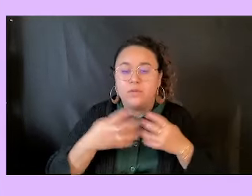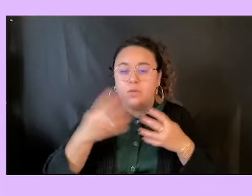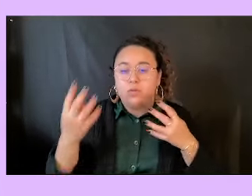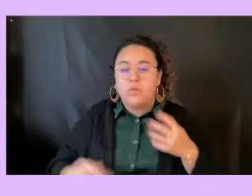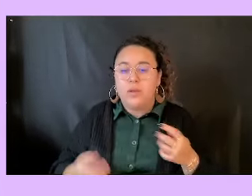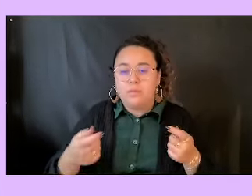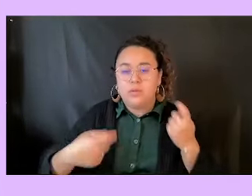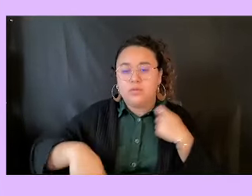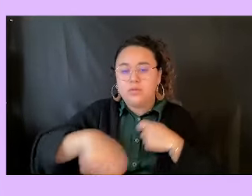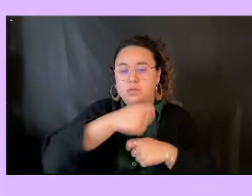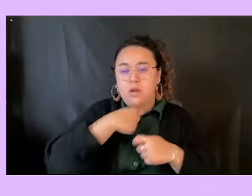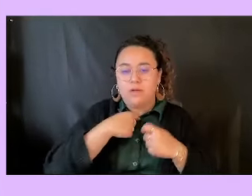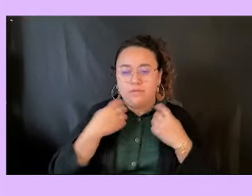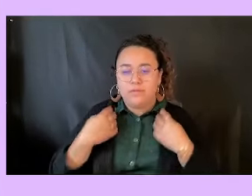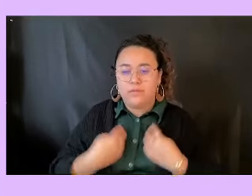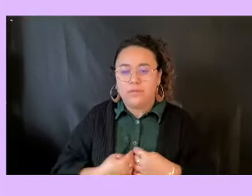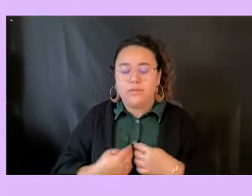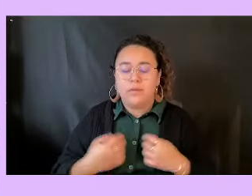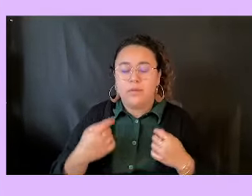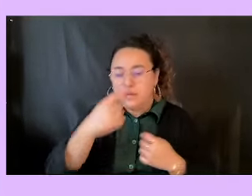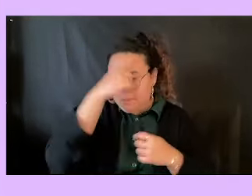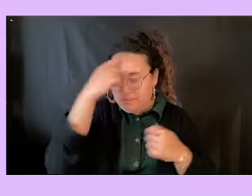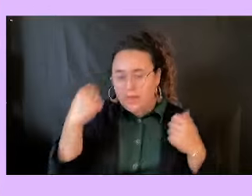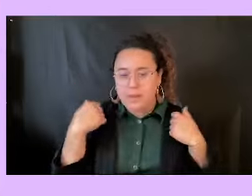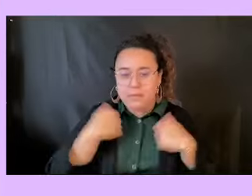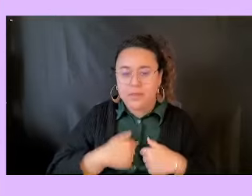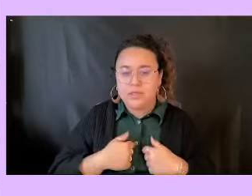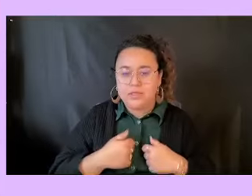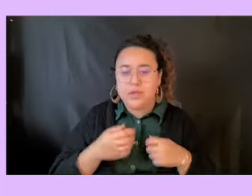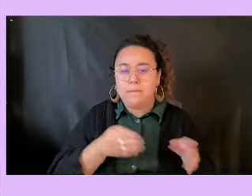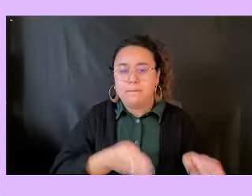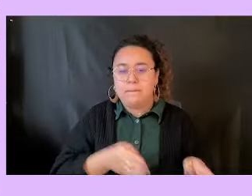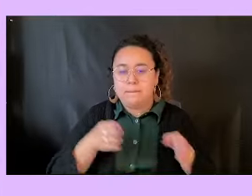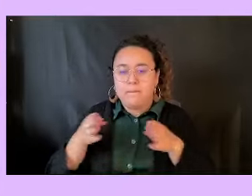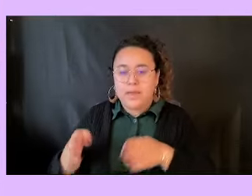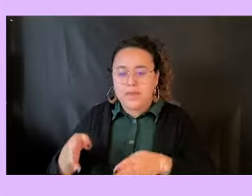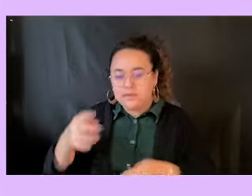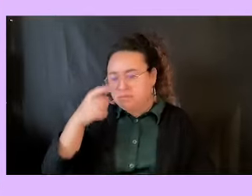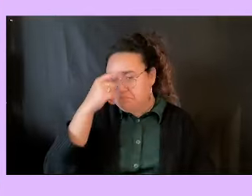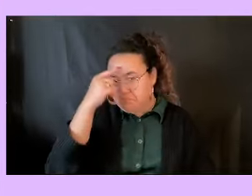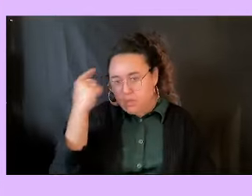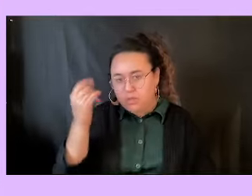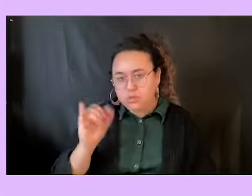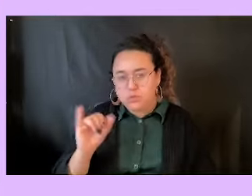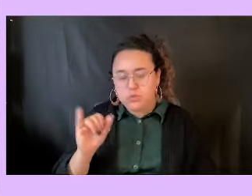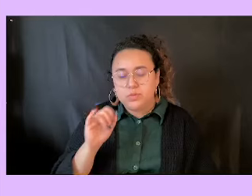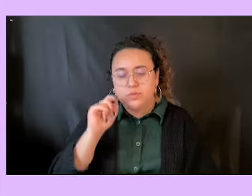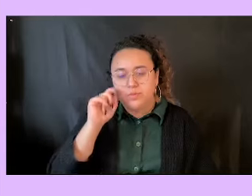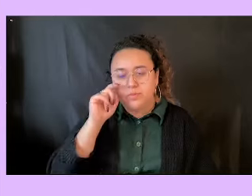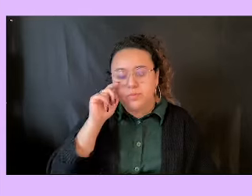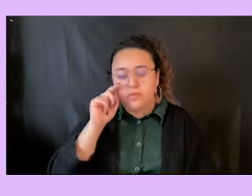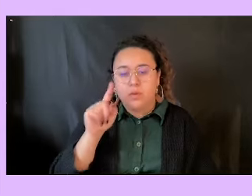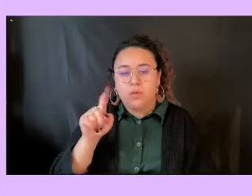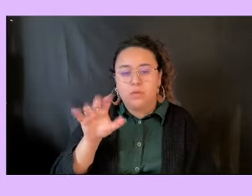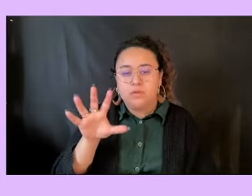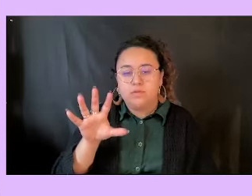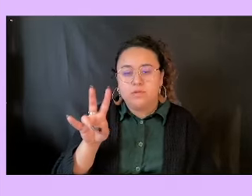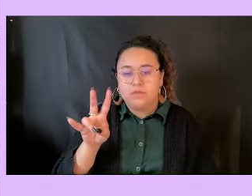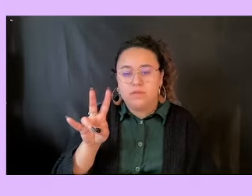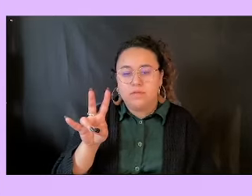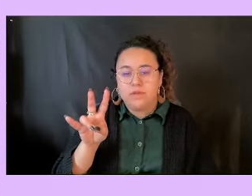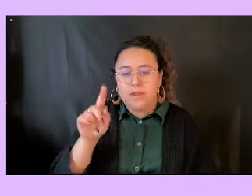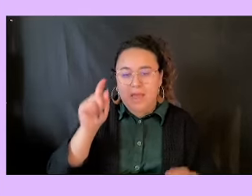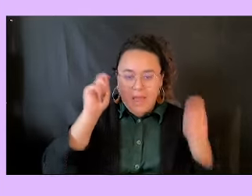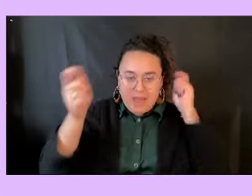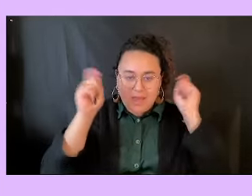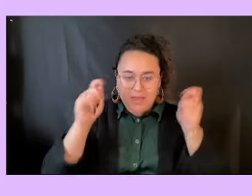scarf, black blazer, and long pants, black pants. I wear 157 hats, so I'm not gonna talk about